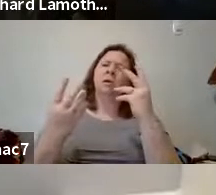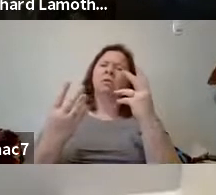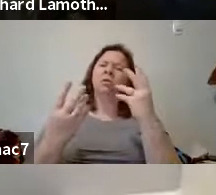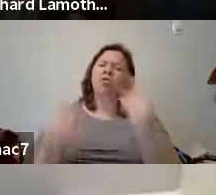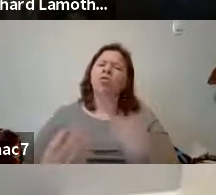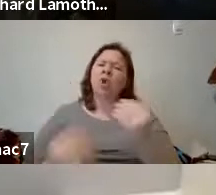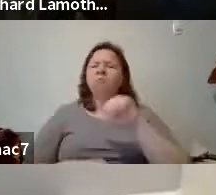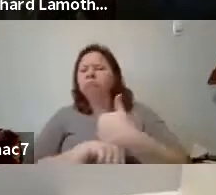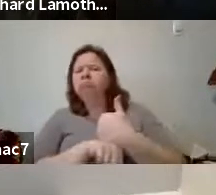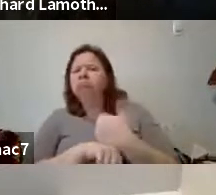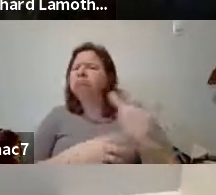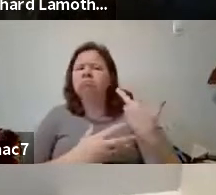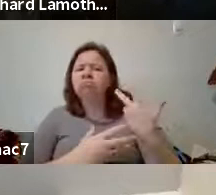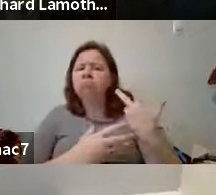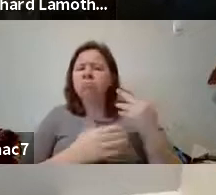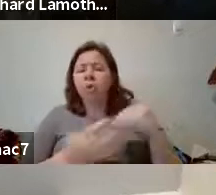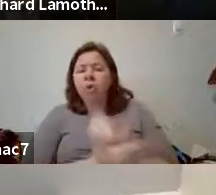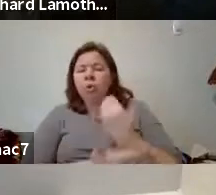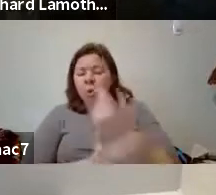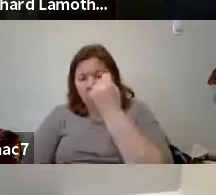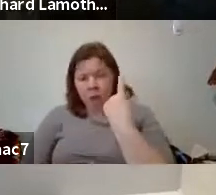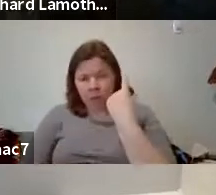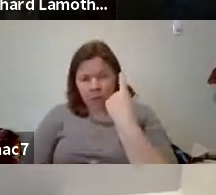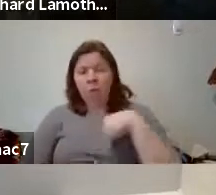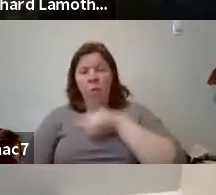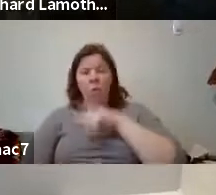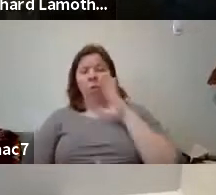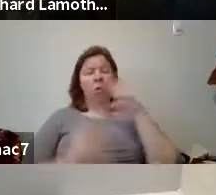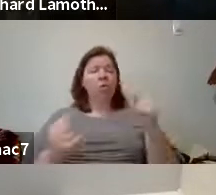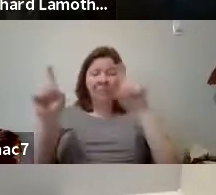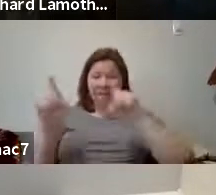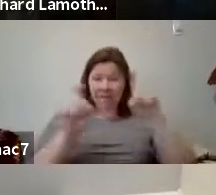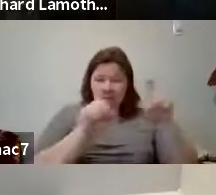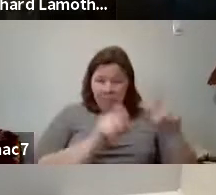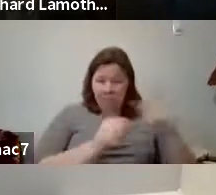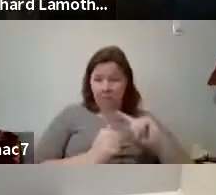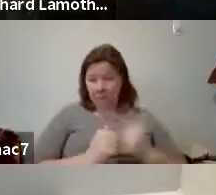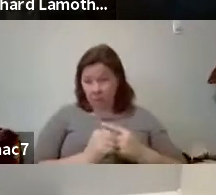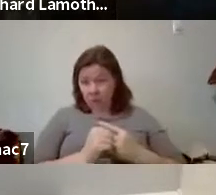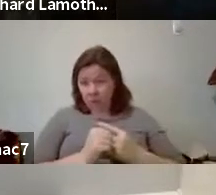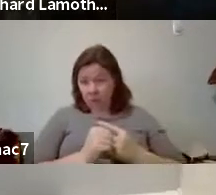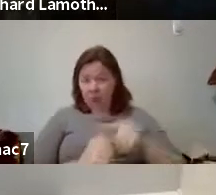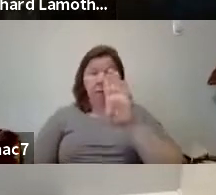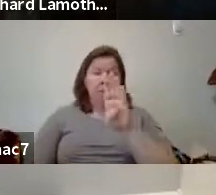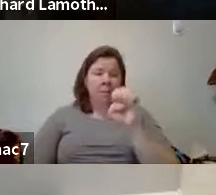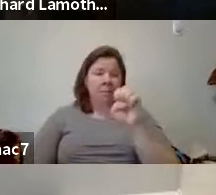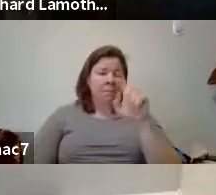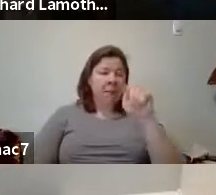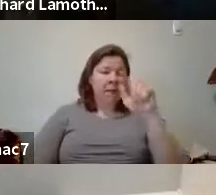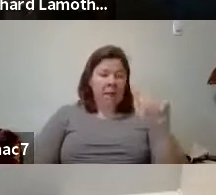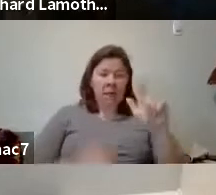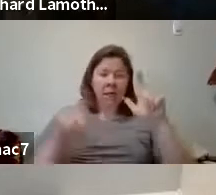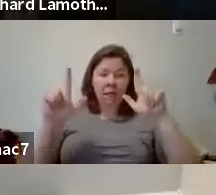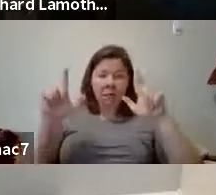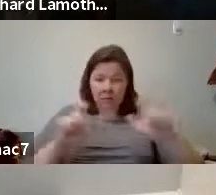Everybody here that's new should understand that we're going to do some testing, some beta testing some checking out the financial